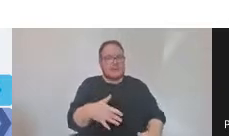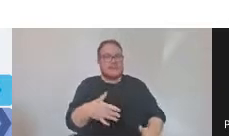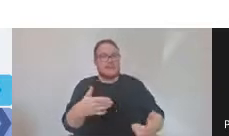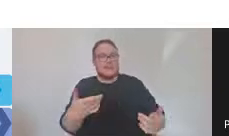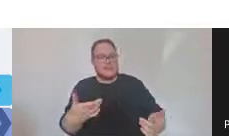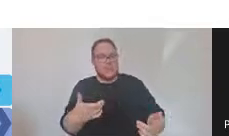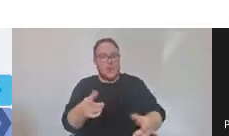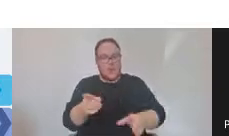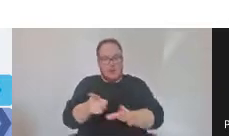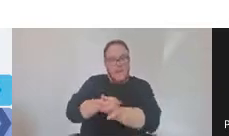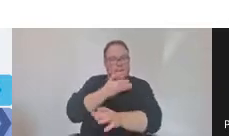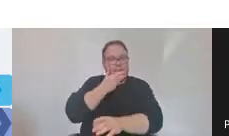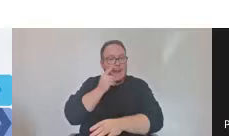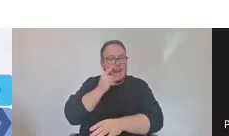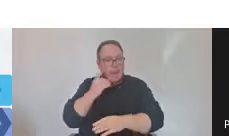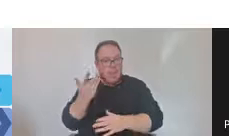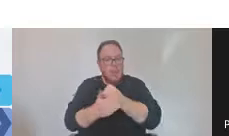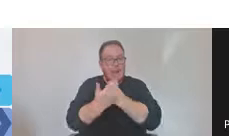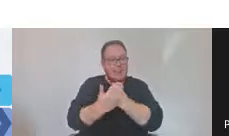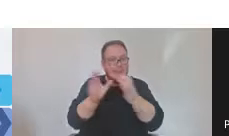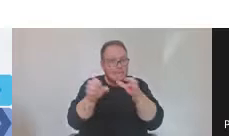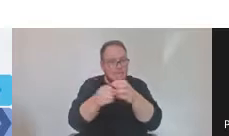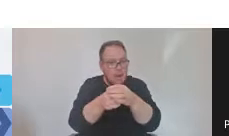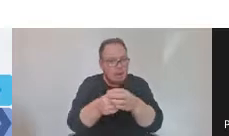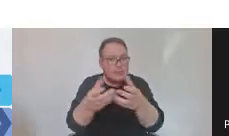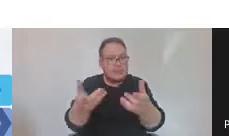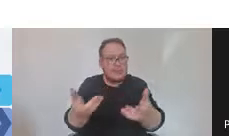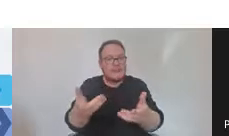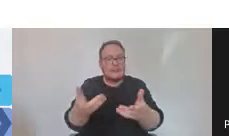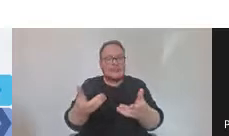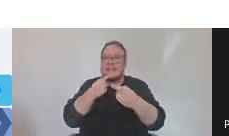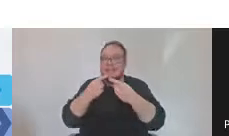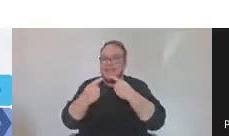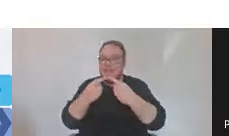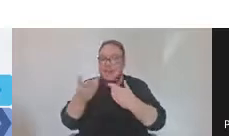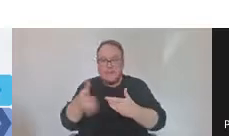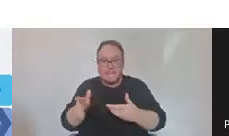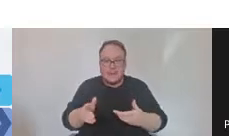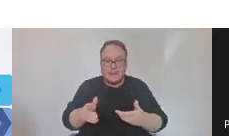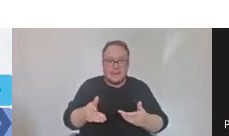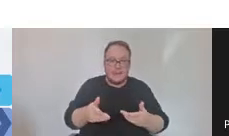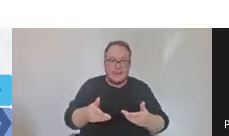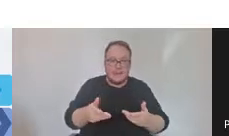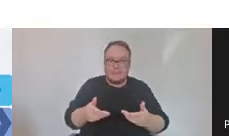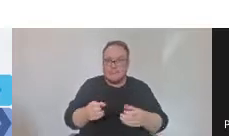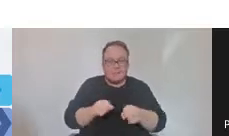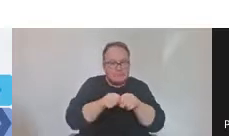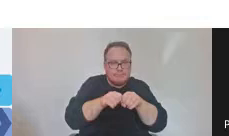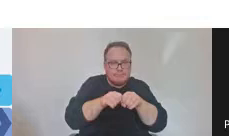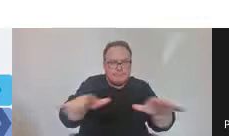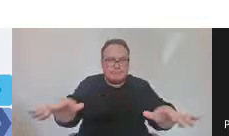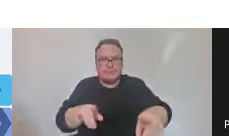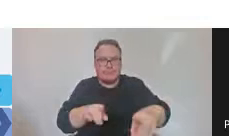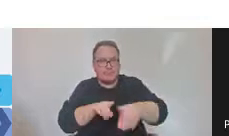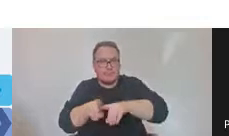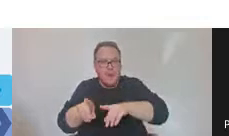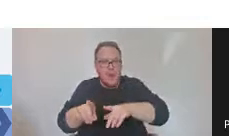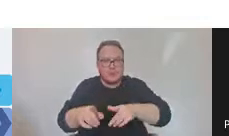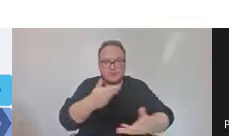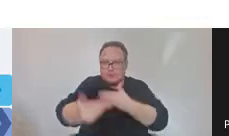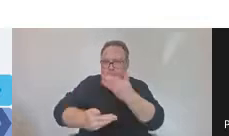a lot of work around ethnic minority groups, and our low uptake sort of geographical areas.